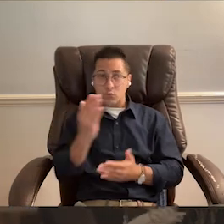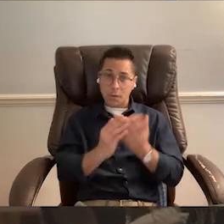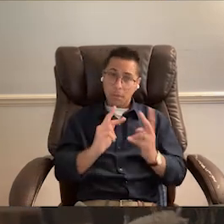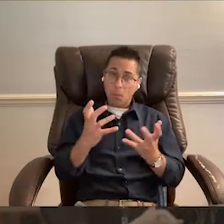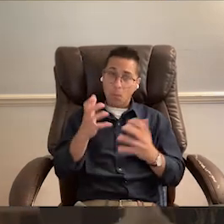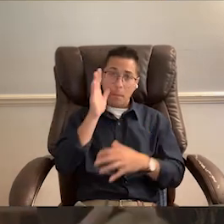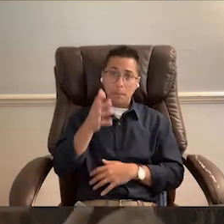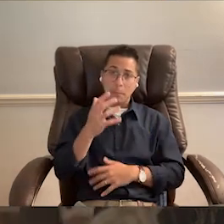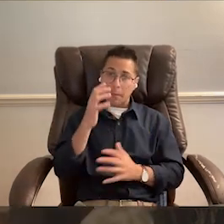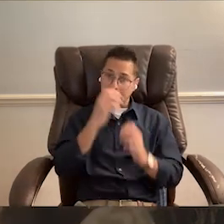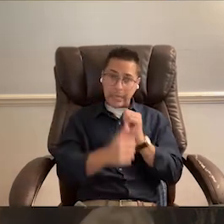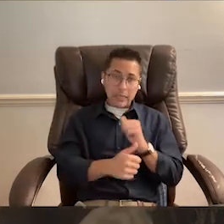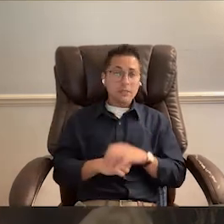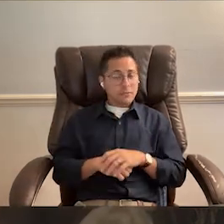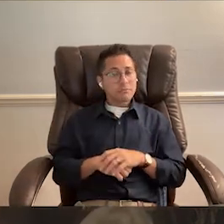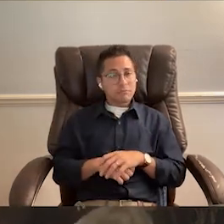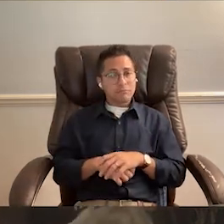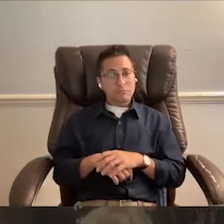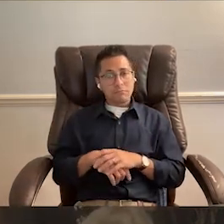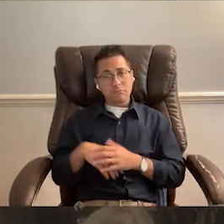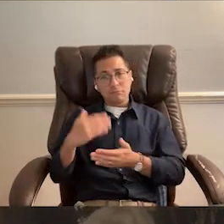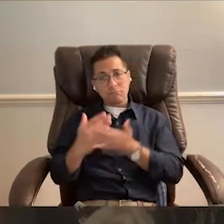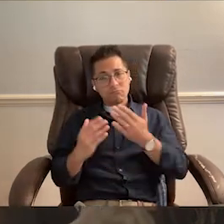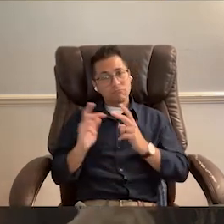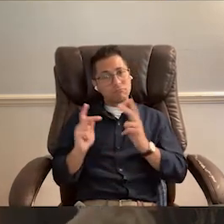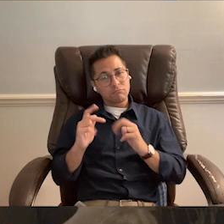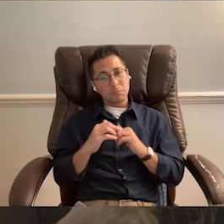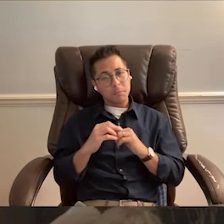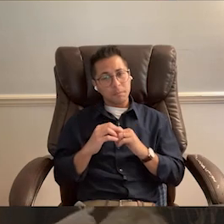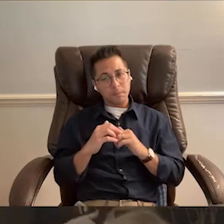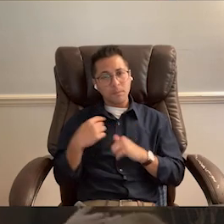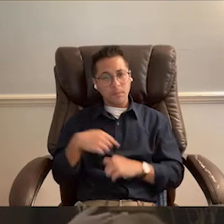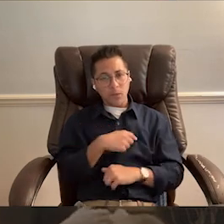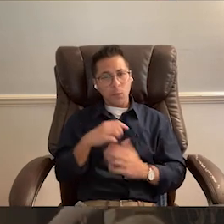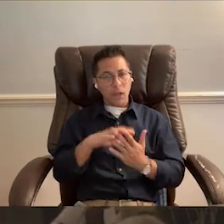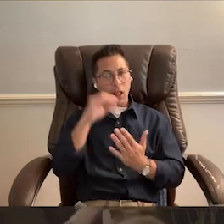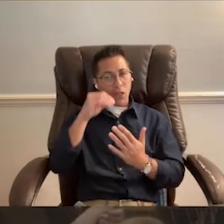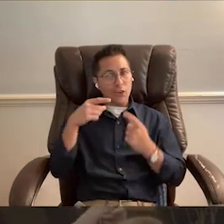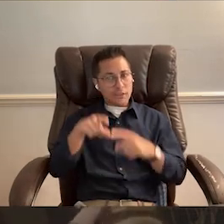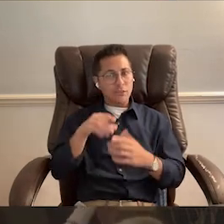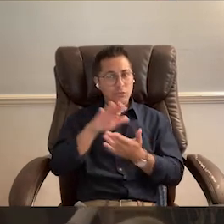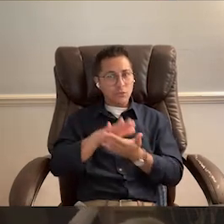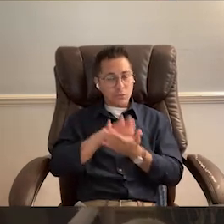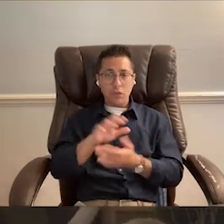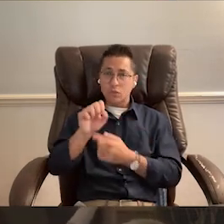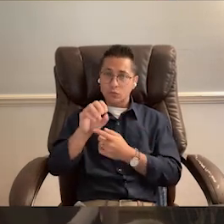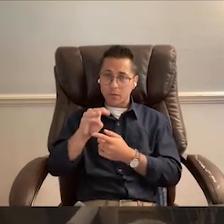what other people look like. Some people they do. Some people want to be mean. Some people take